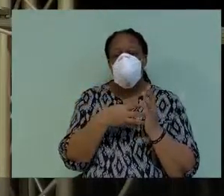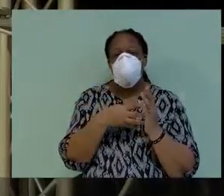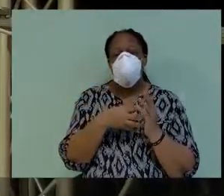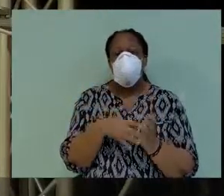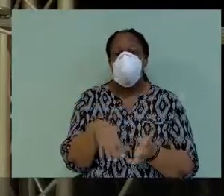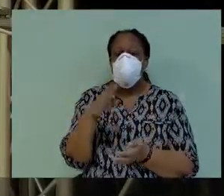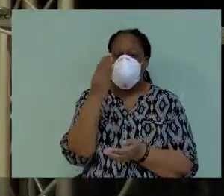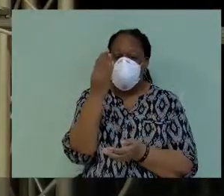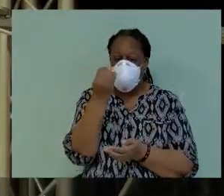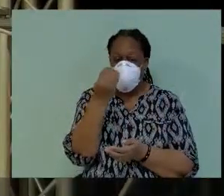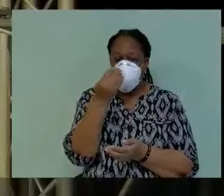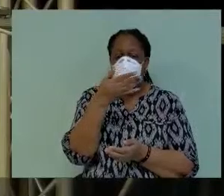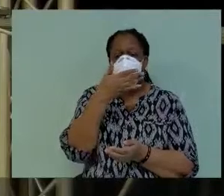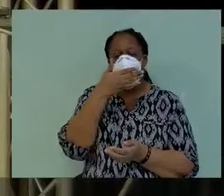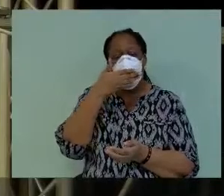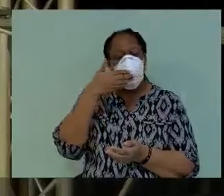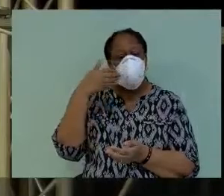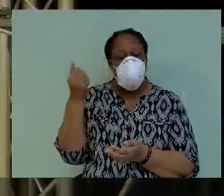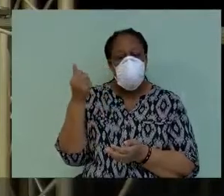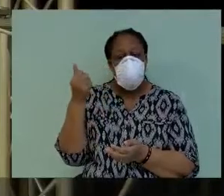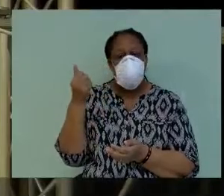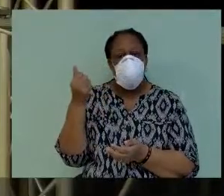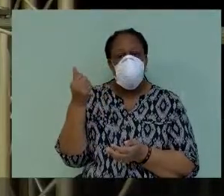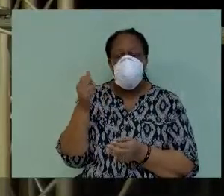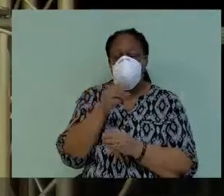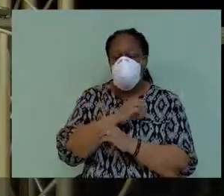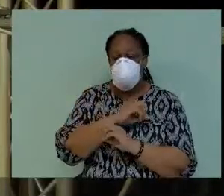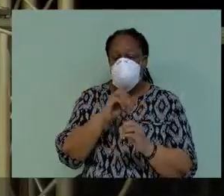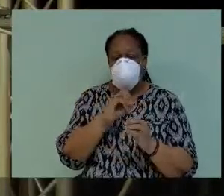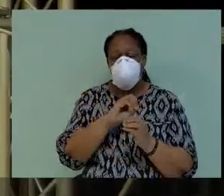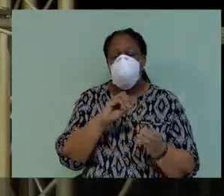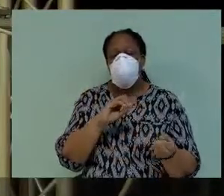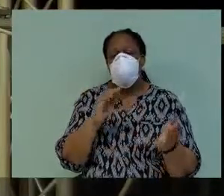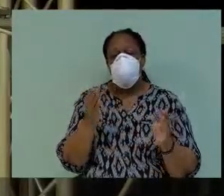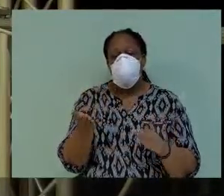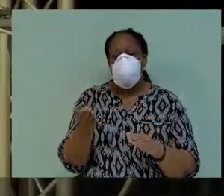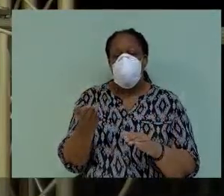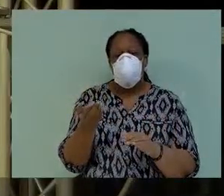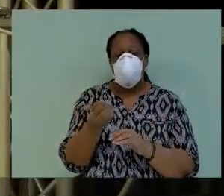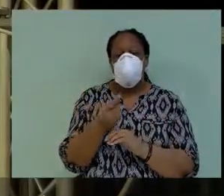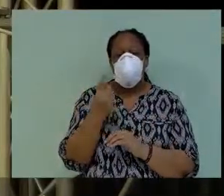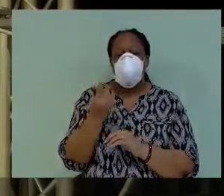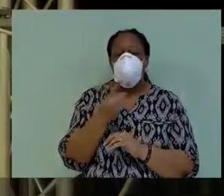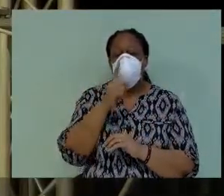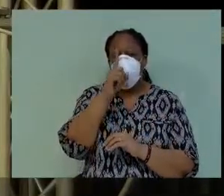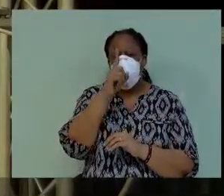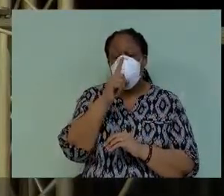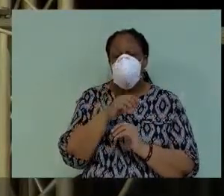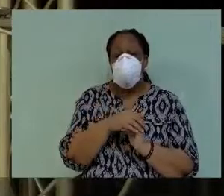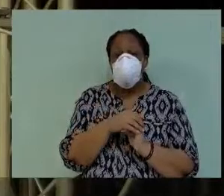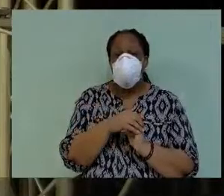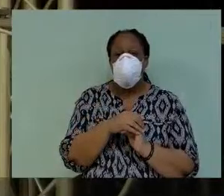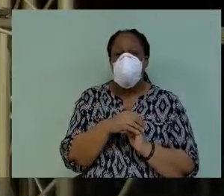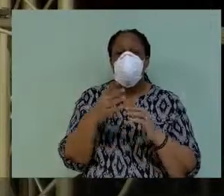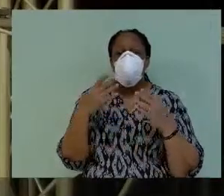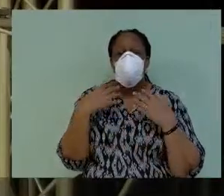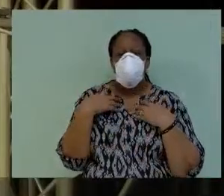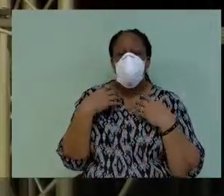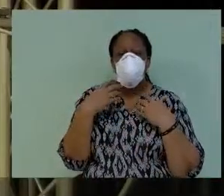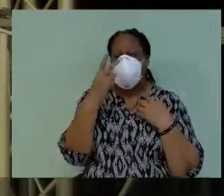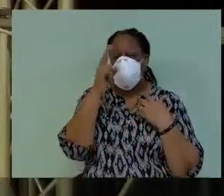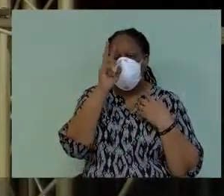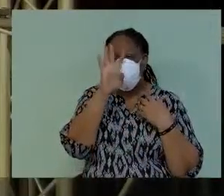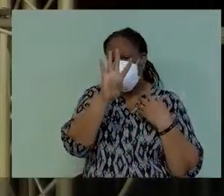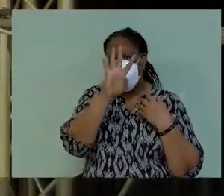14 persons have recovered and there has been 0 deaths. A total of 54 persons remain in